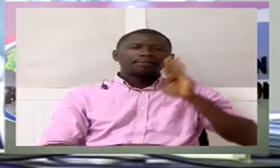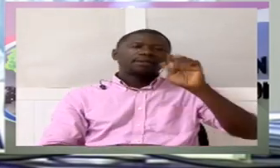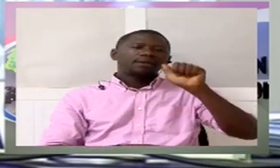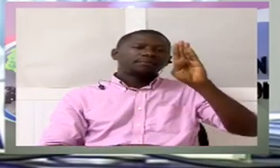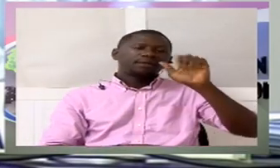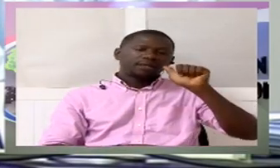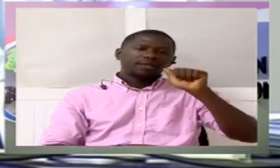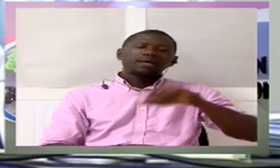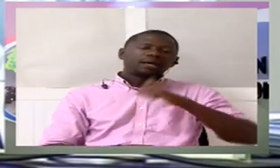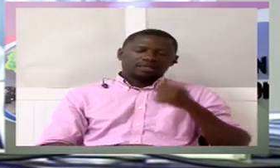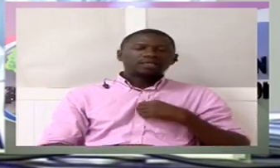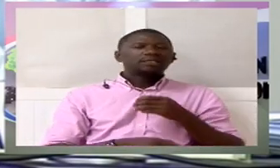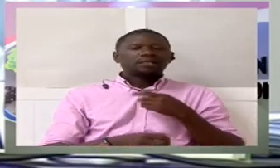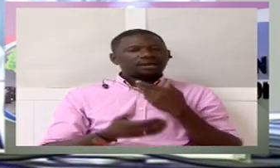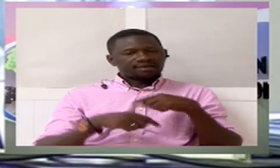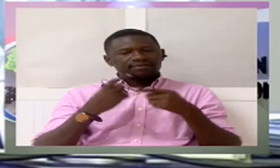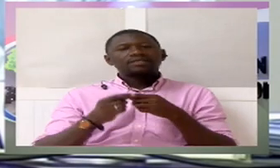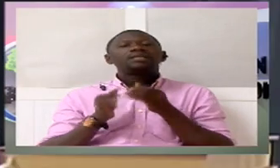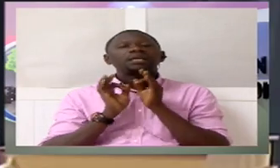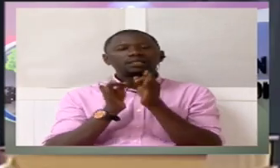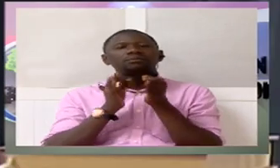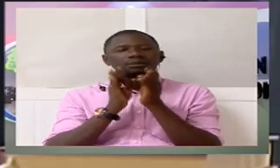to tumolong ayala muto Kenya foye.